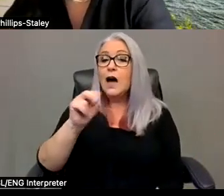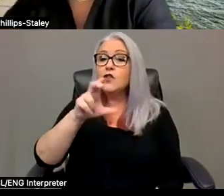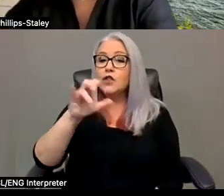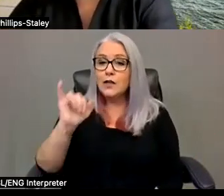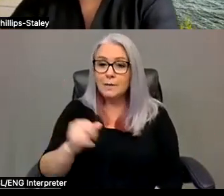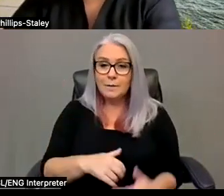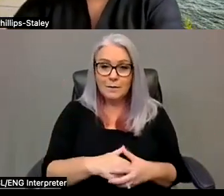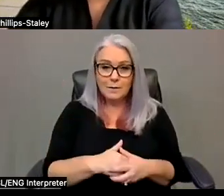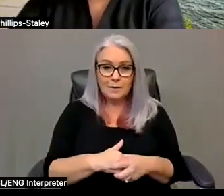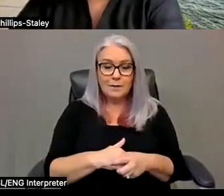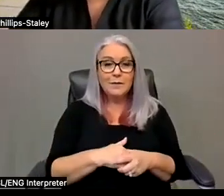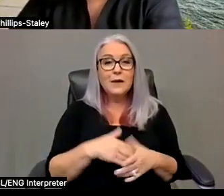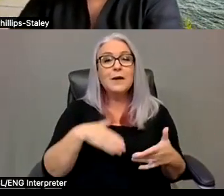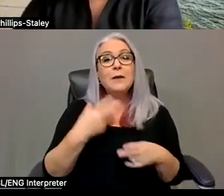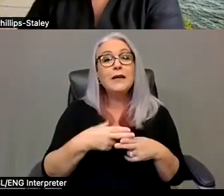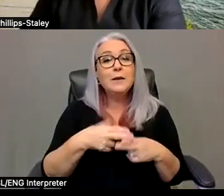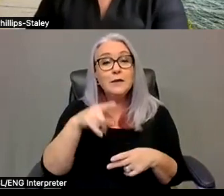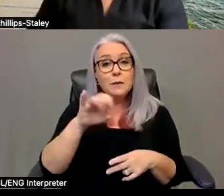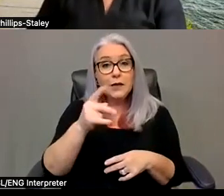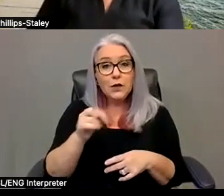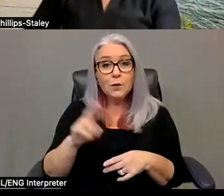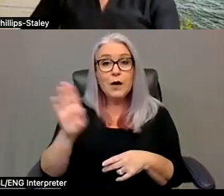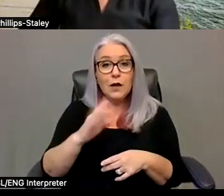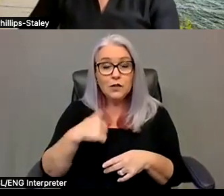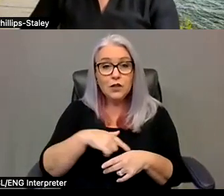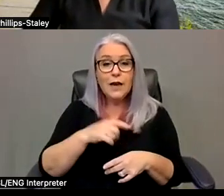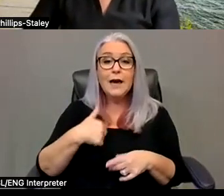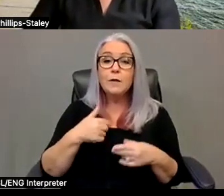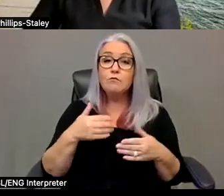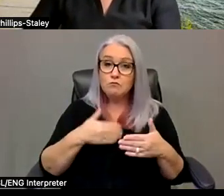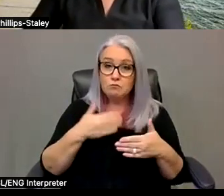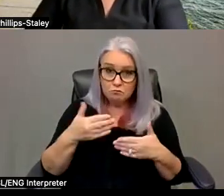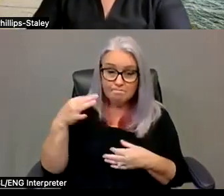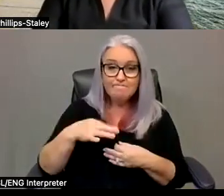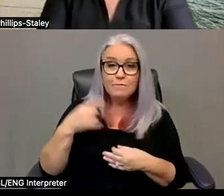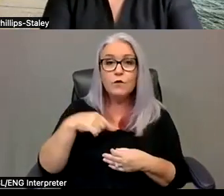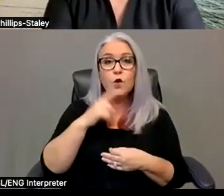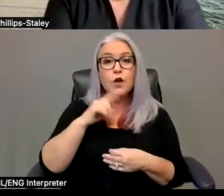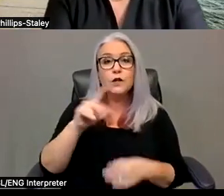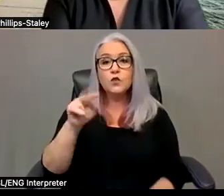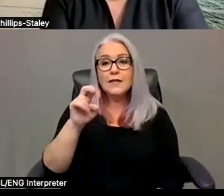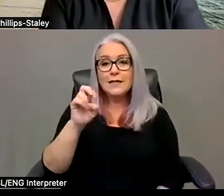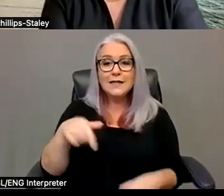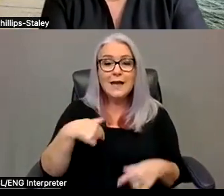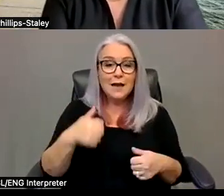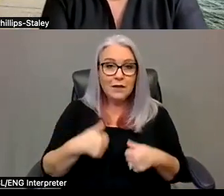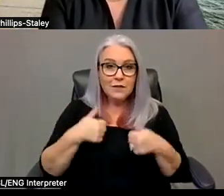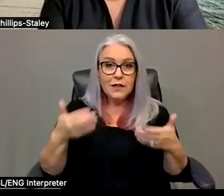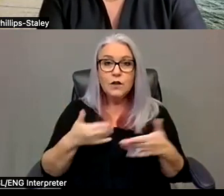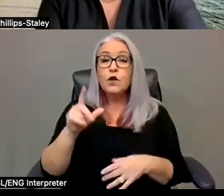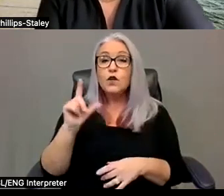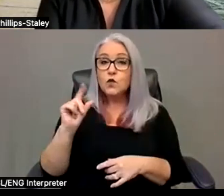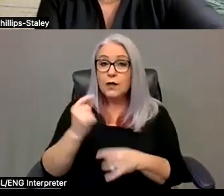Hi, my name is Peter Bartolacci. I am running for trustee. I've lived in Tarrytown for 20 years with my wife, and